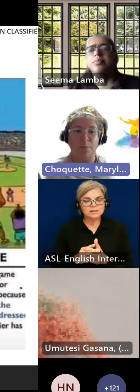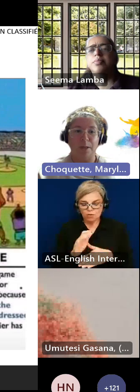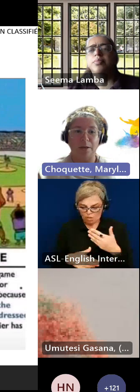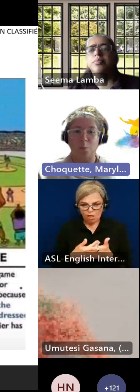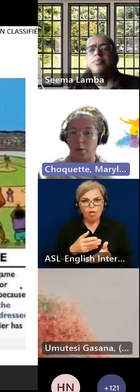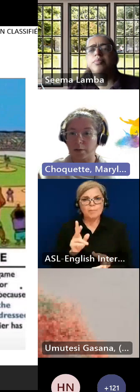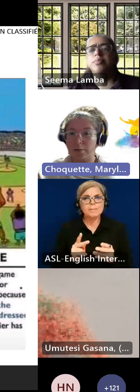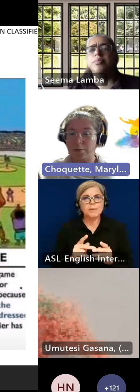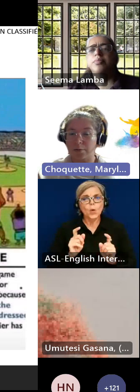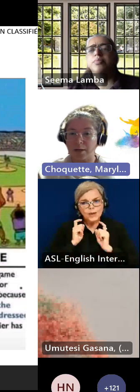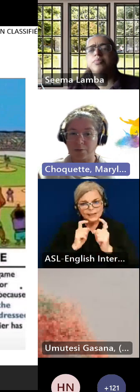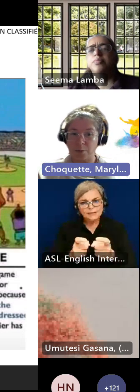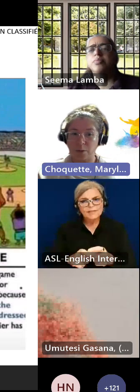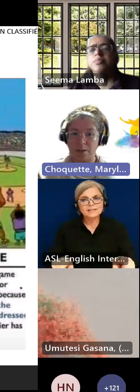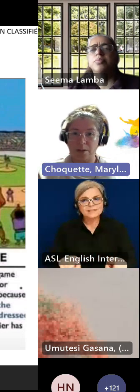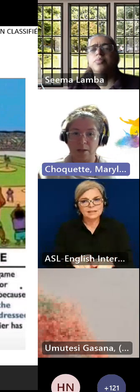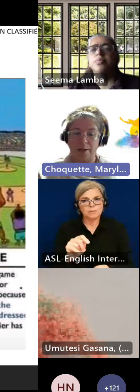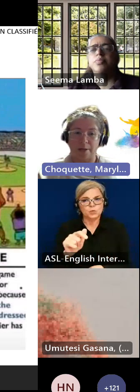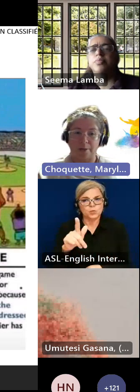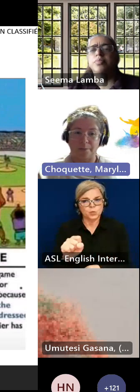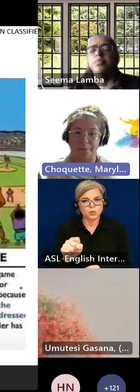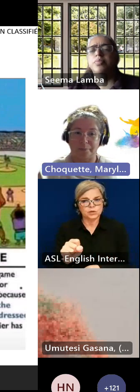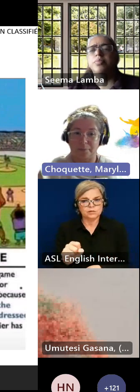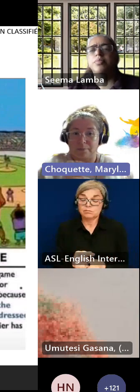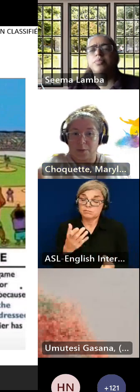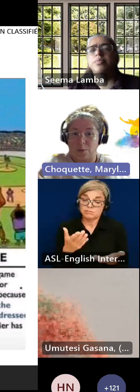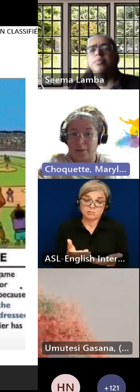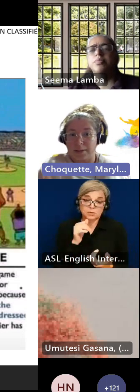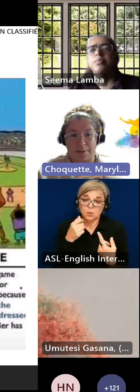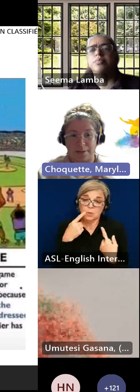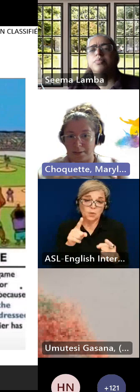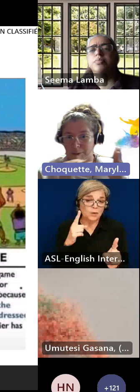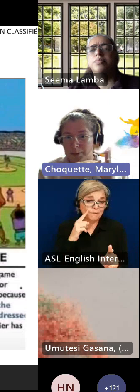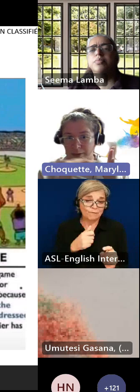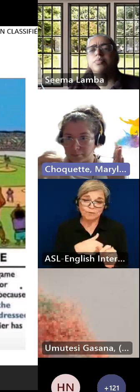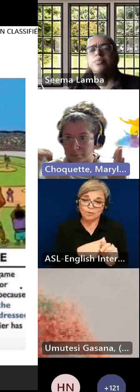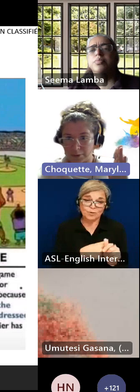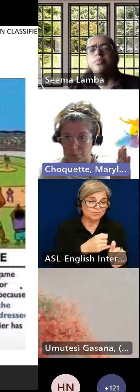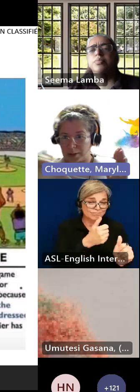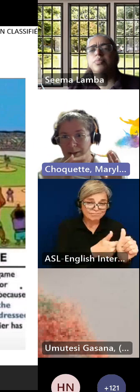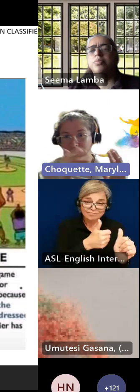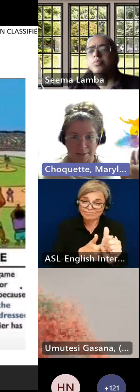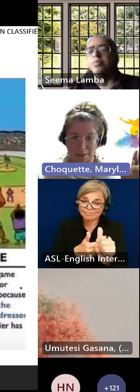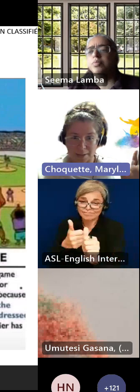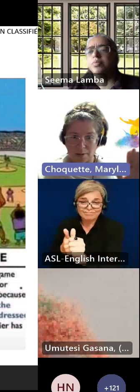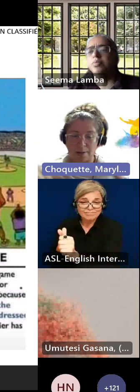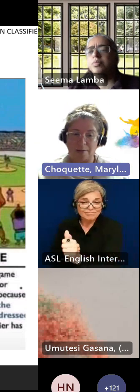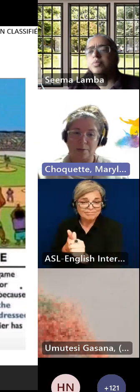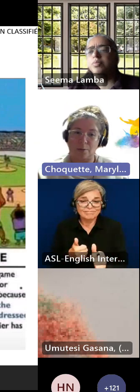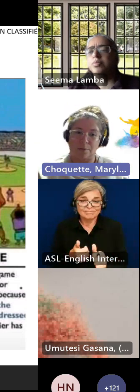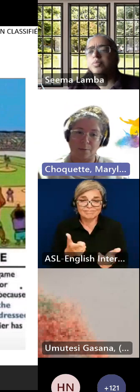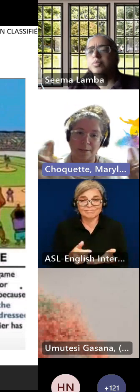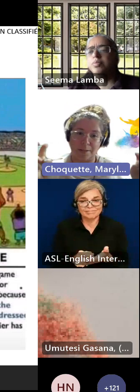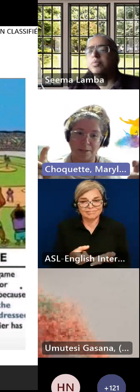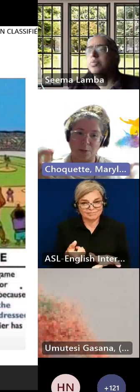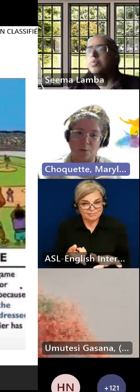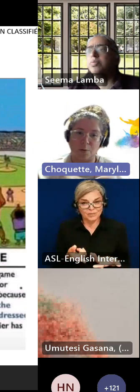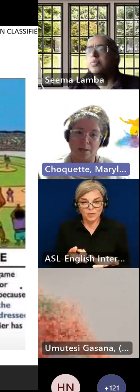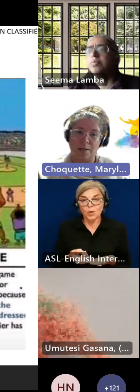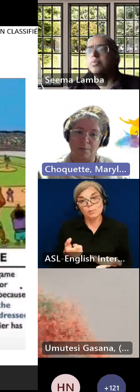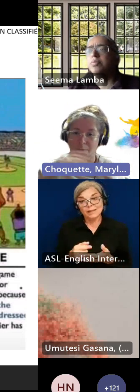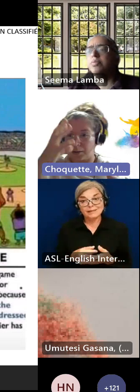task, which might not work for everyone. So it's really everybody has the same thing, so